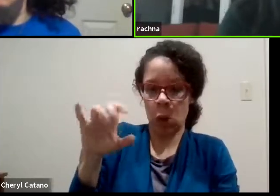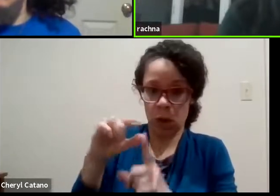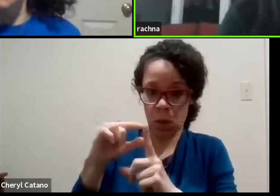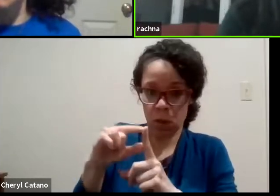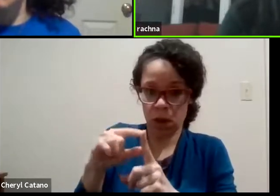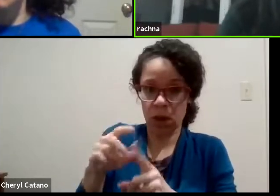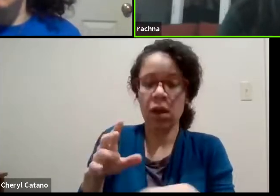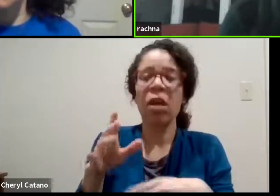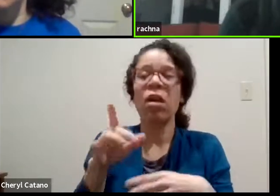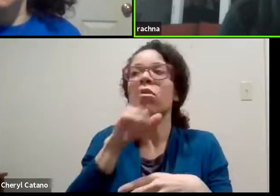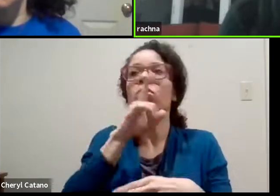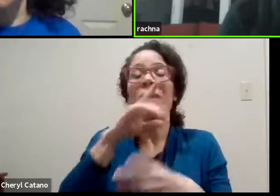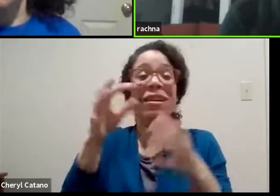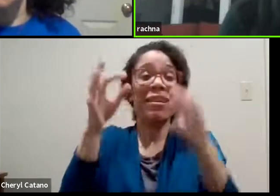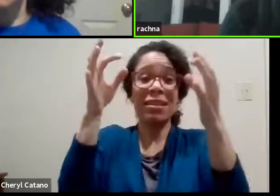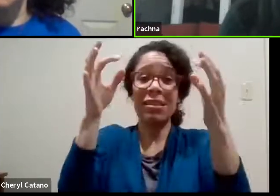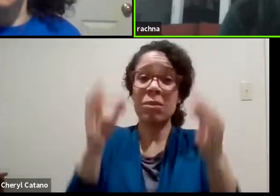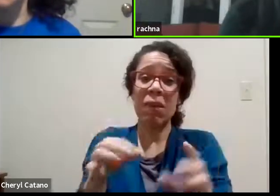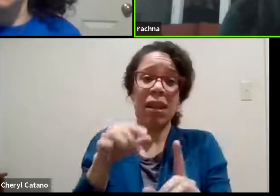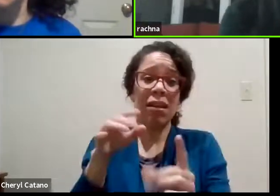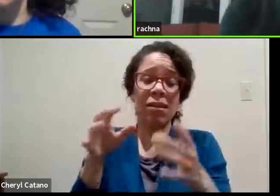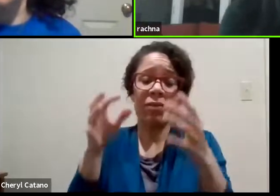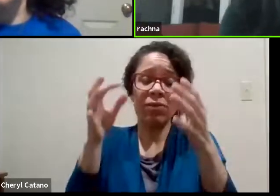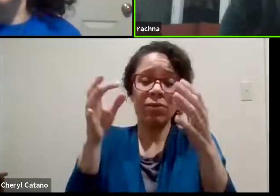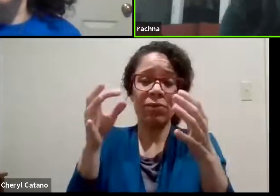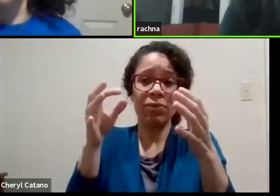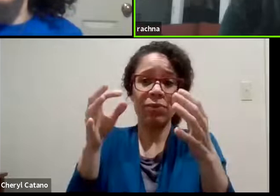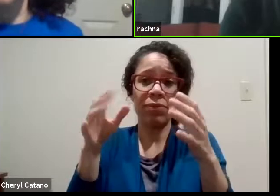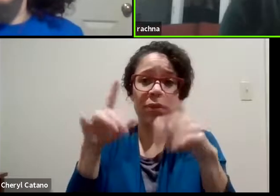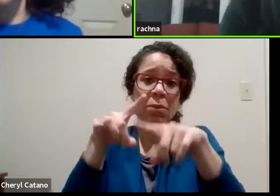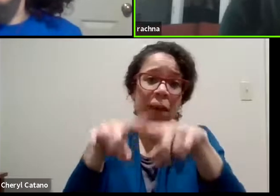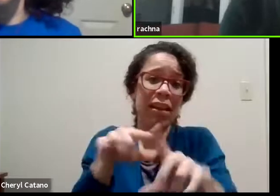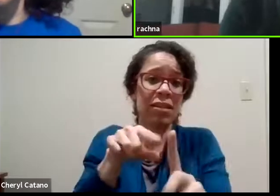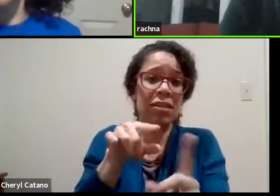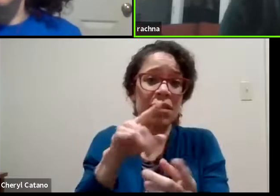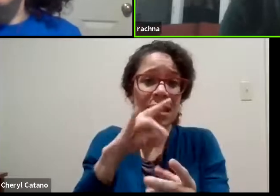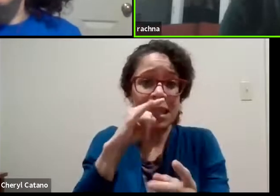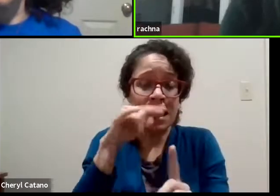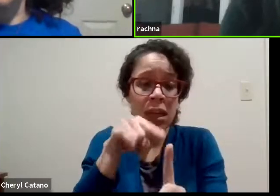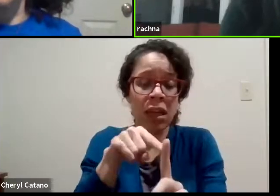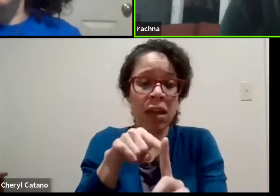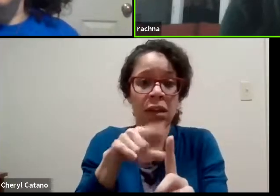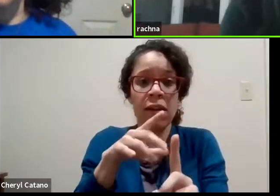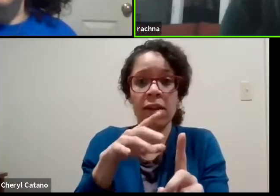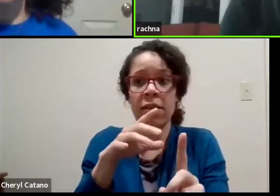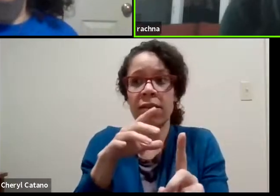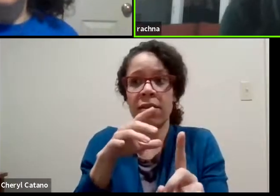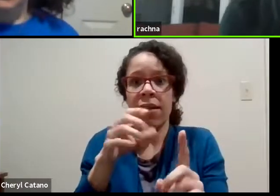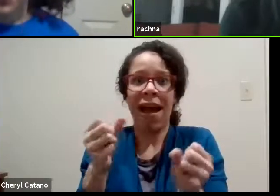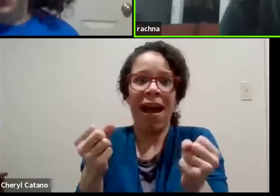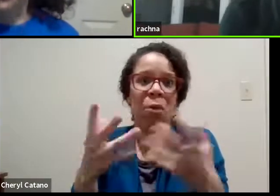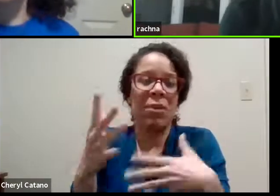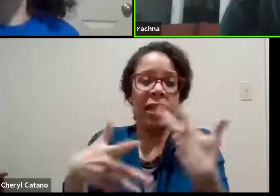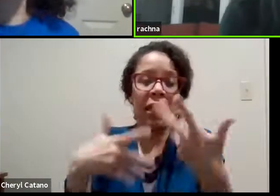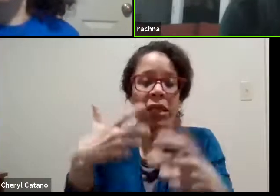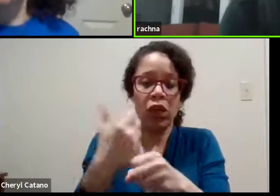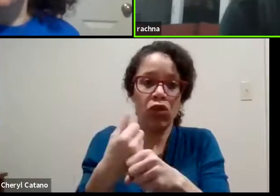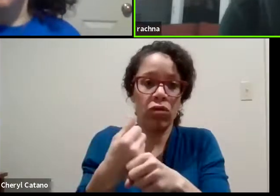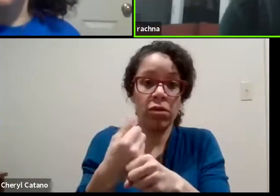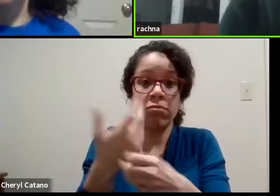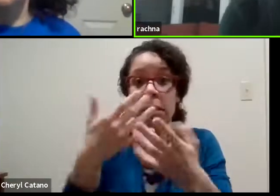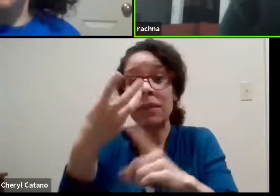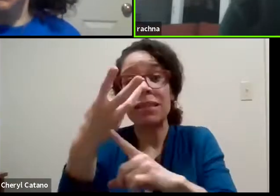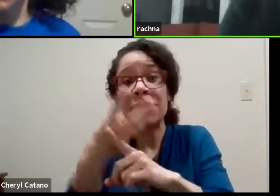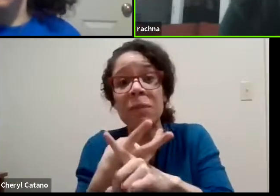completely depends on the child, how many years that might take. It might take six